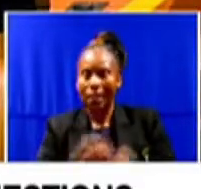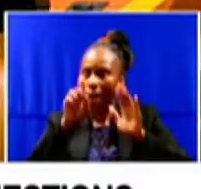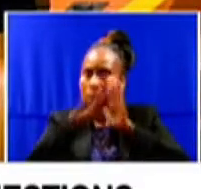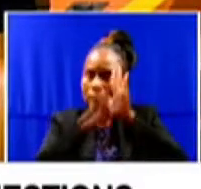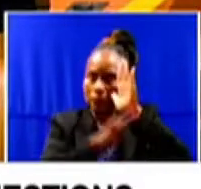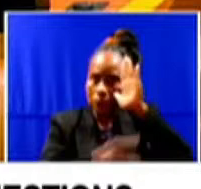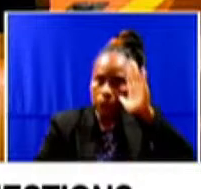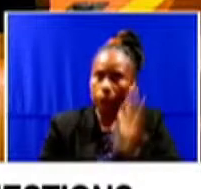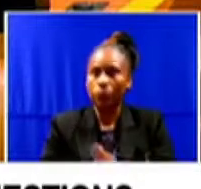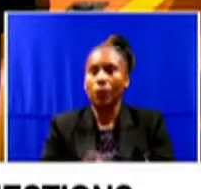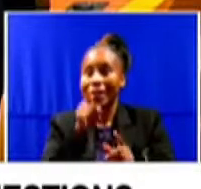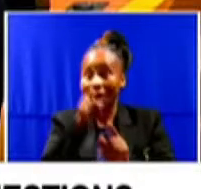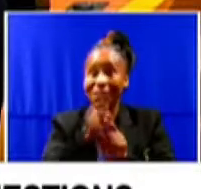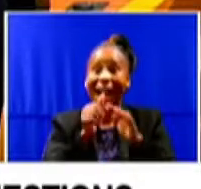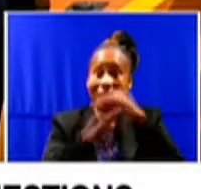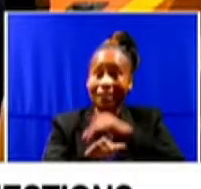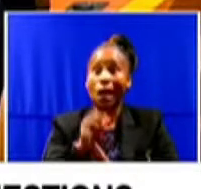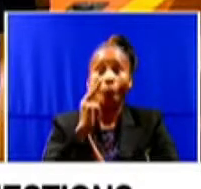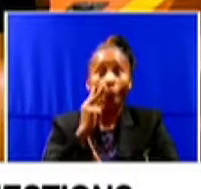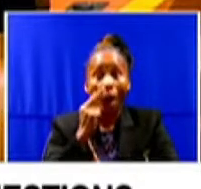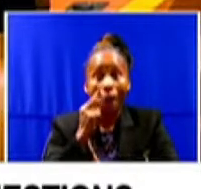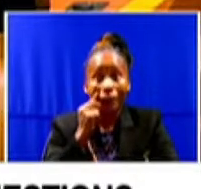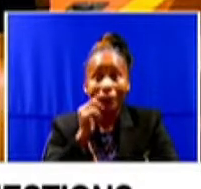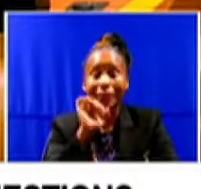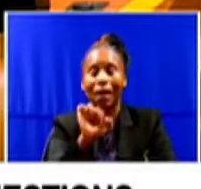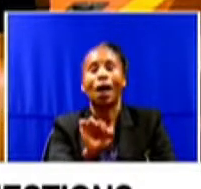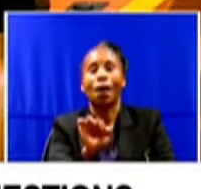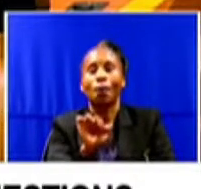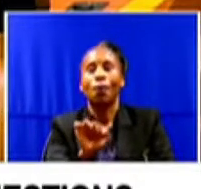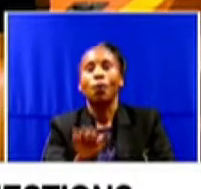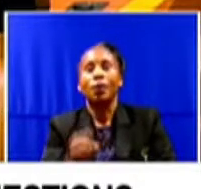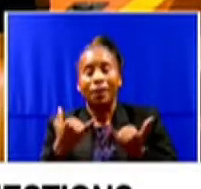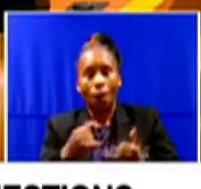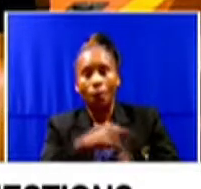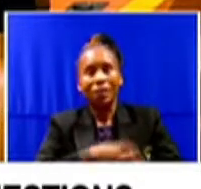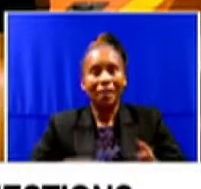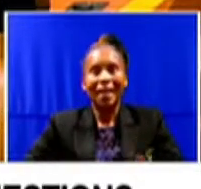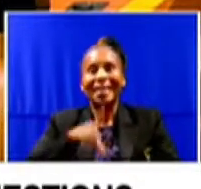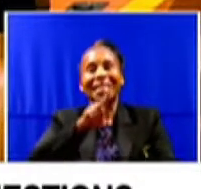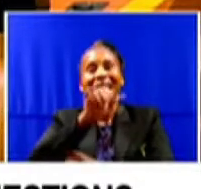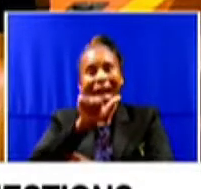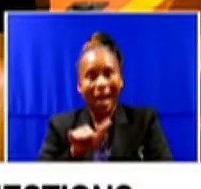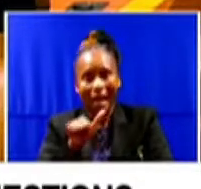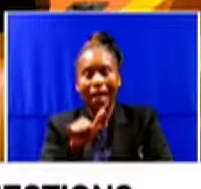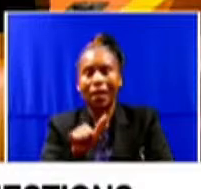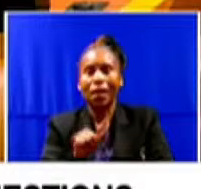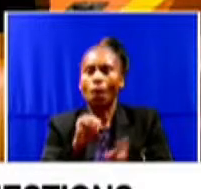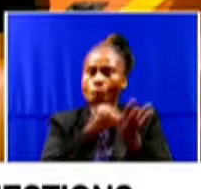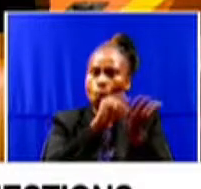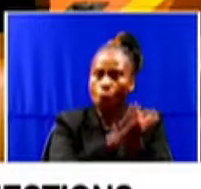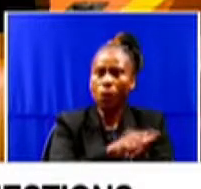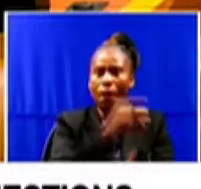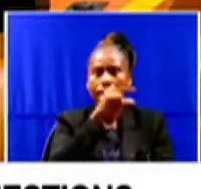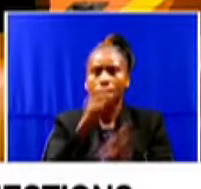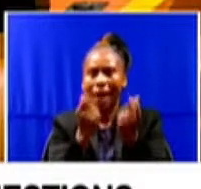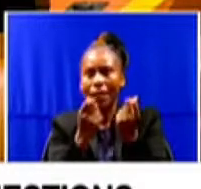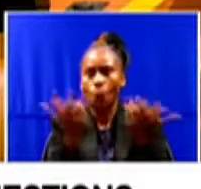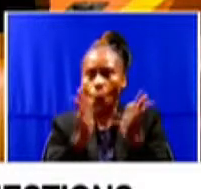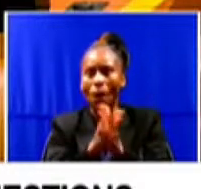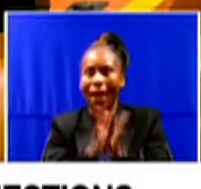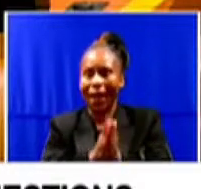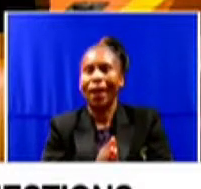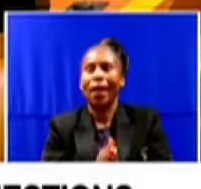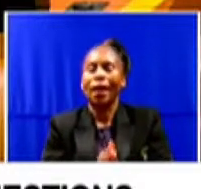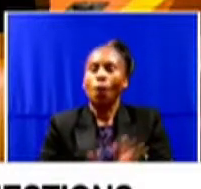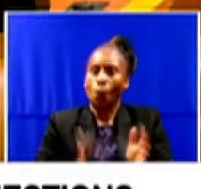watch. This cannot be justified in a democracy. Now, Mr. President, the DA's put its money where its mouth is, and we've tabled the End